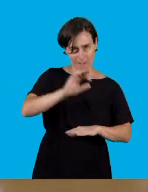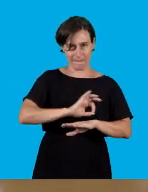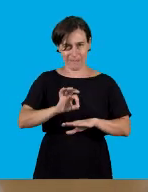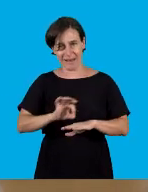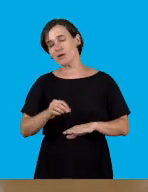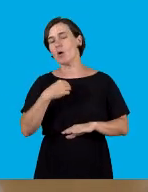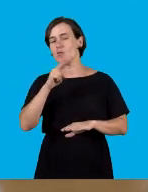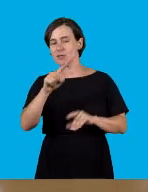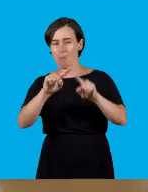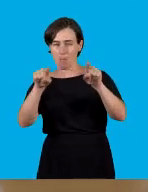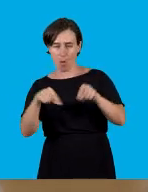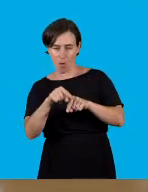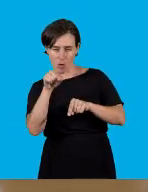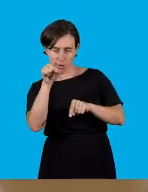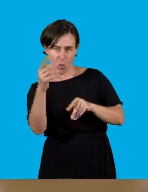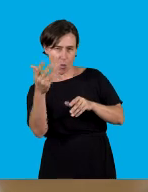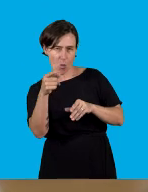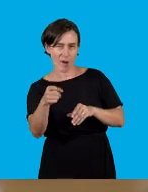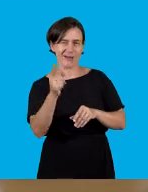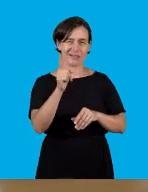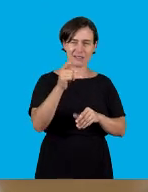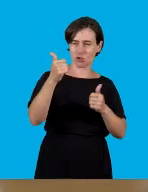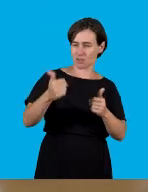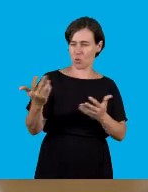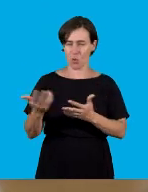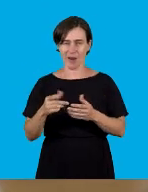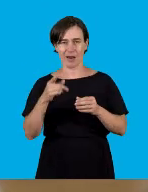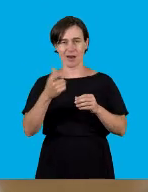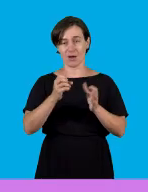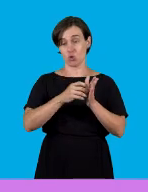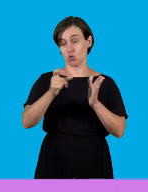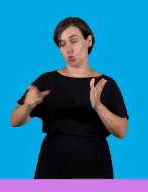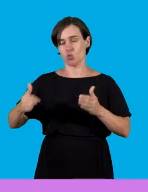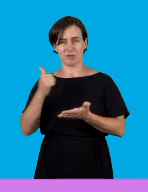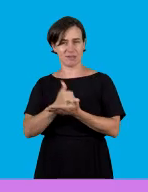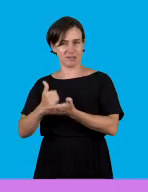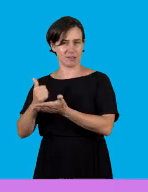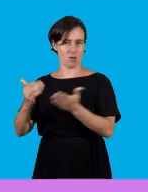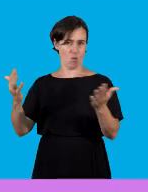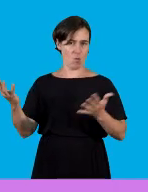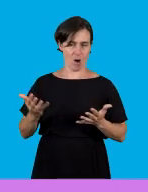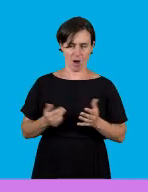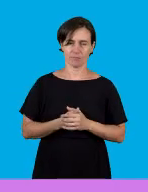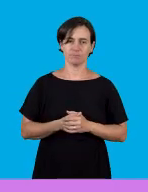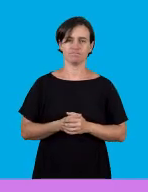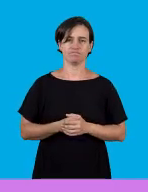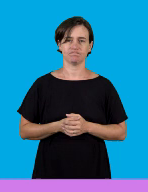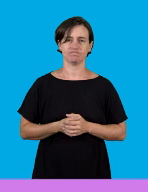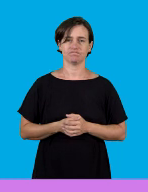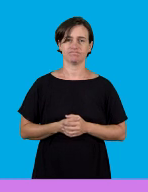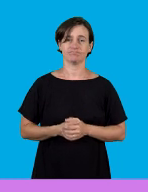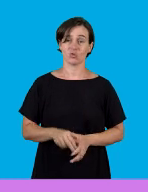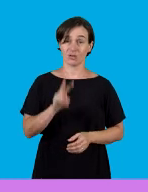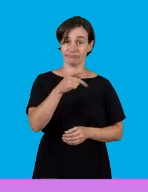of the teacher's desk, and the position of the learner's desk as well as their chairs. So here is now our plan. We are given it as a